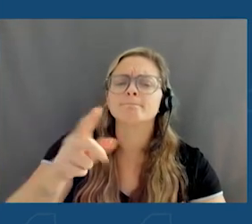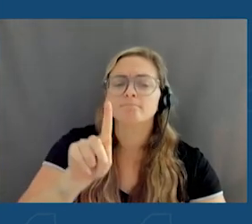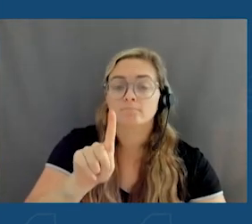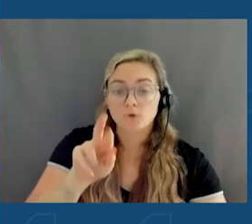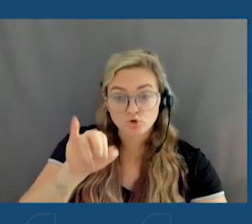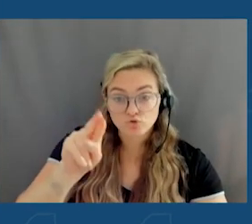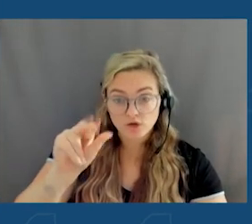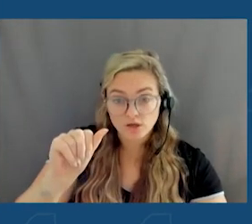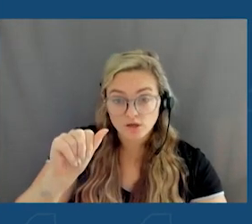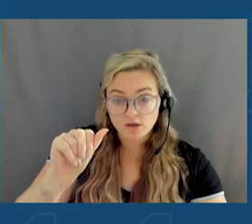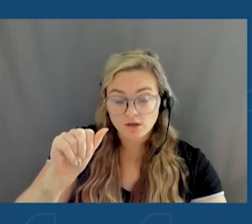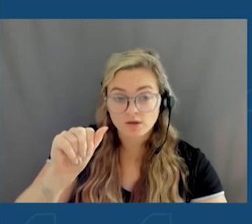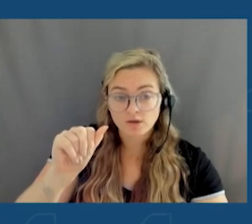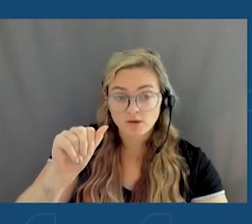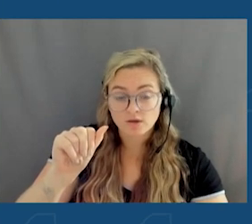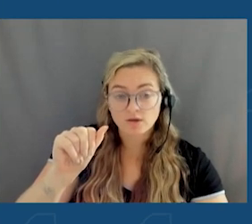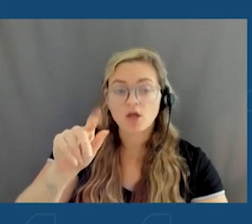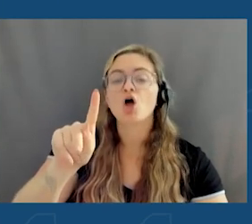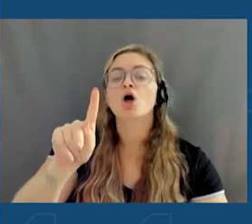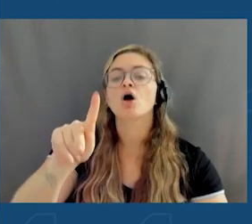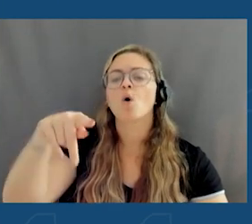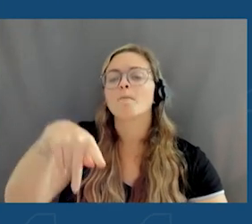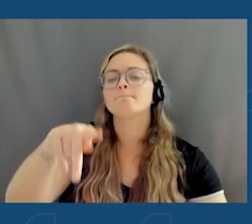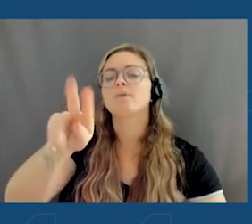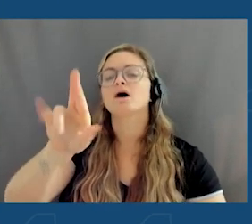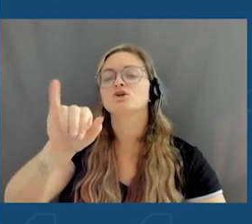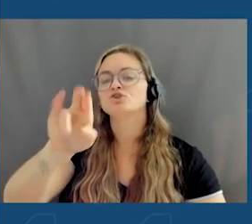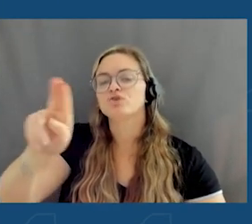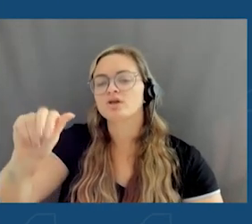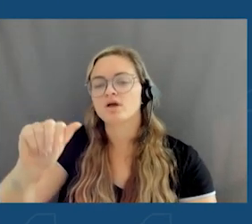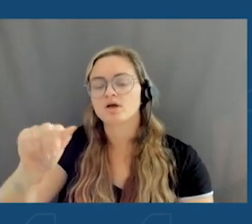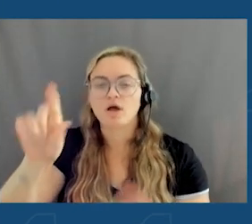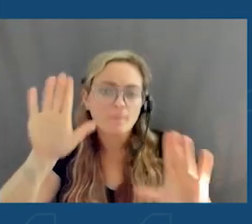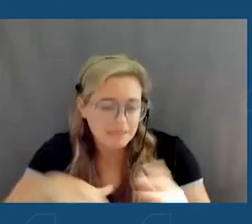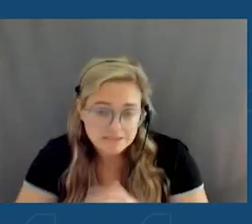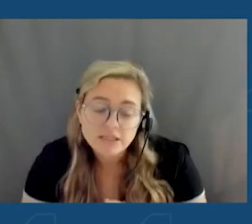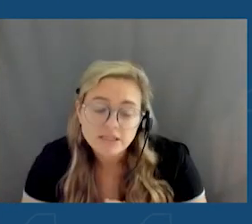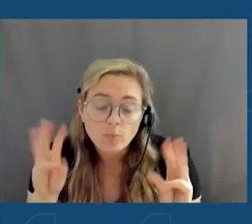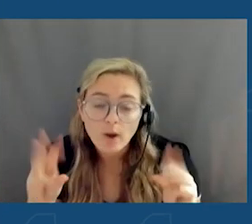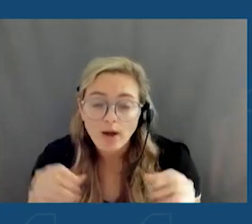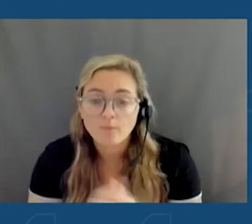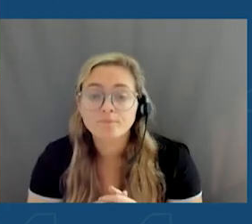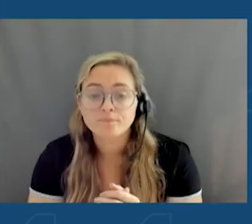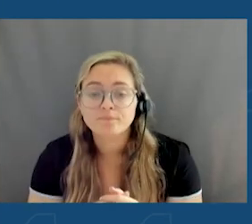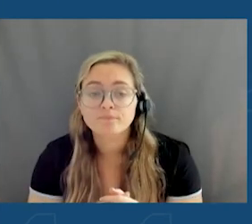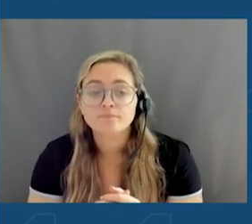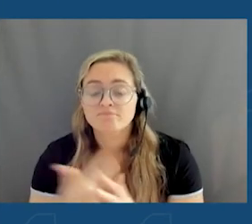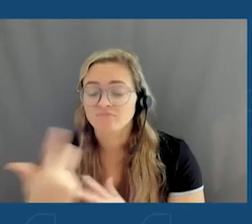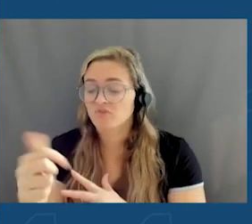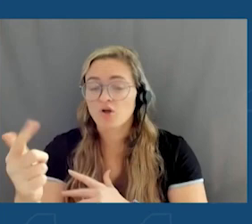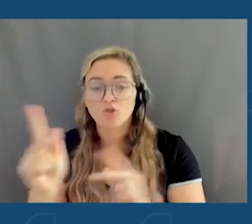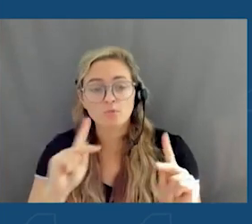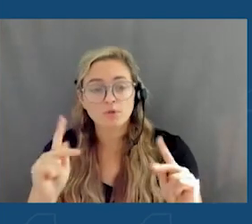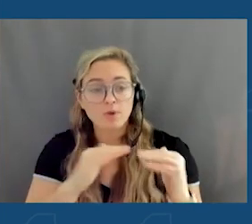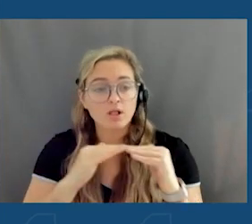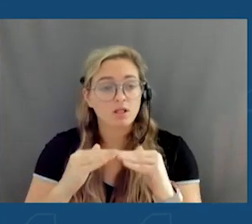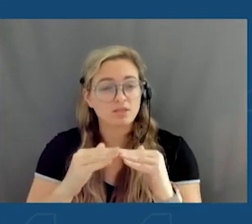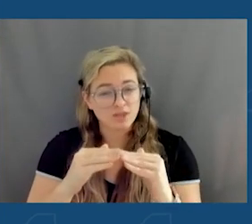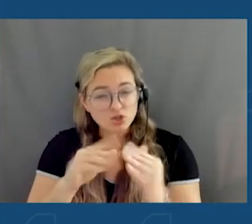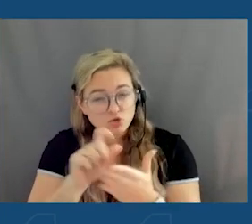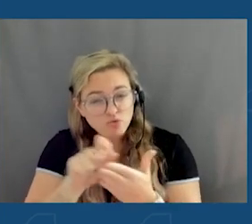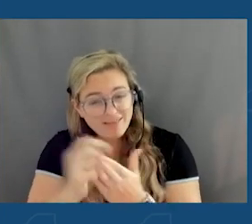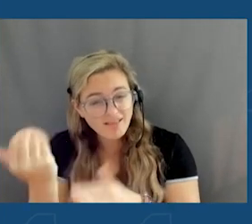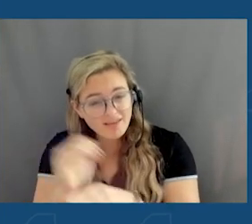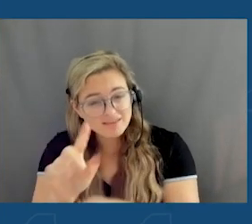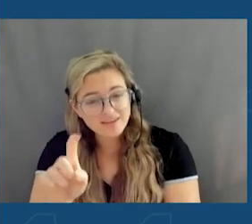Katrina? Katrina with the P. You are amazing. Your 3 colleagues were amazing. Did you really write that last night?